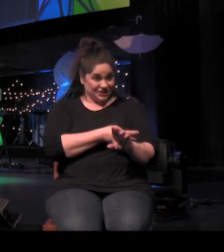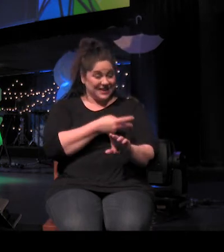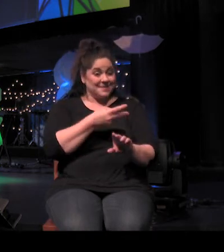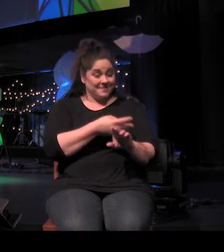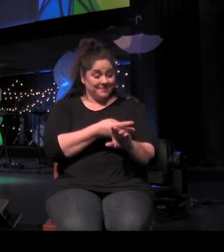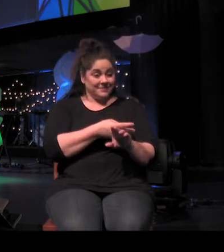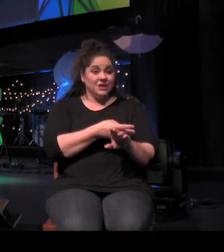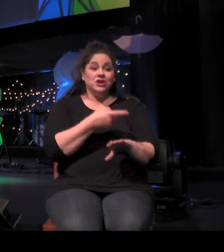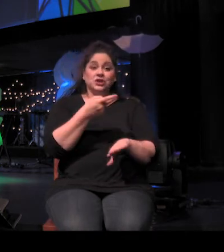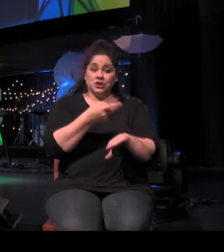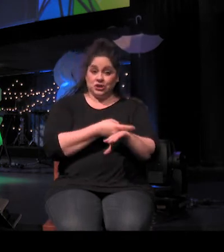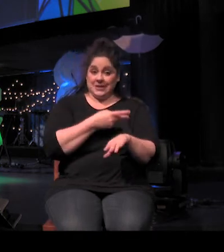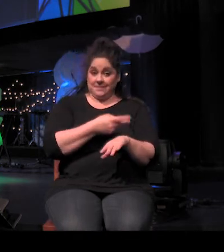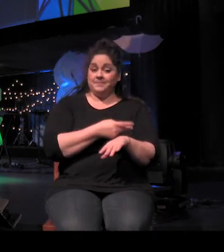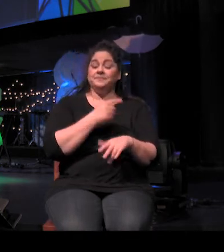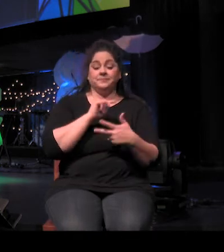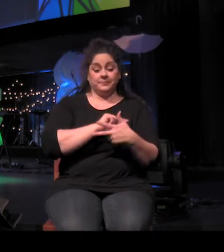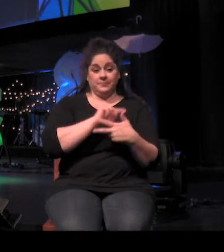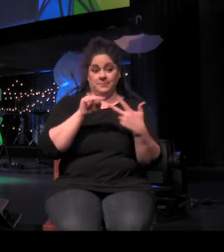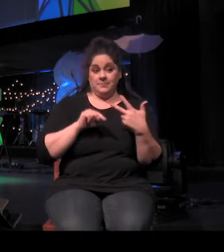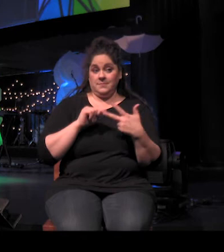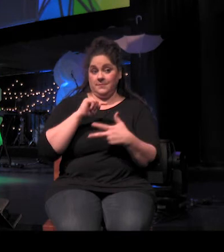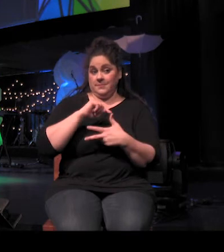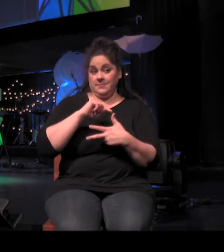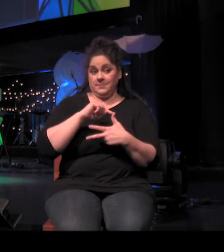Like sheep, there's three things that stick out. Like sheep,